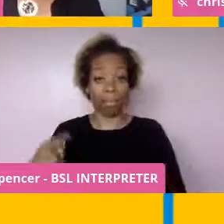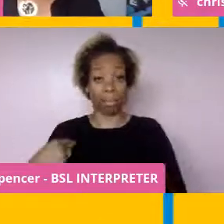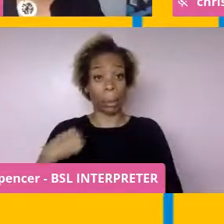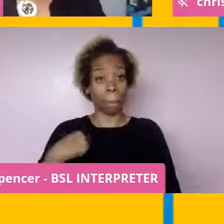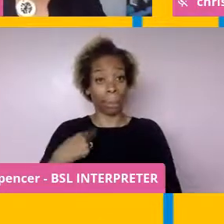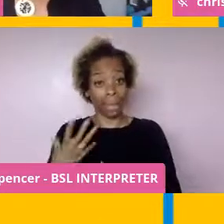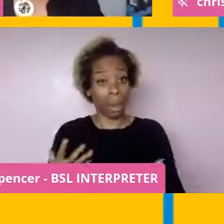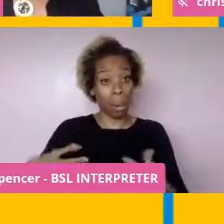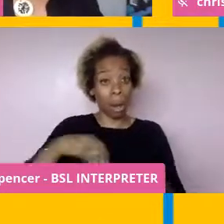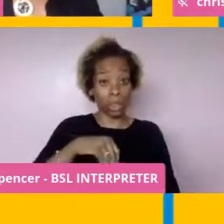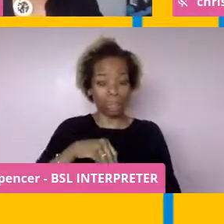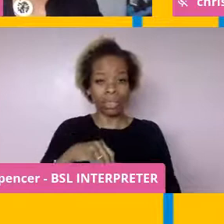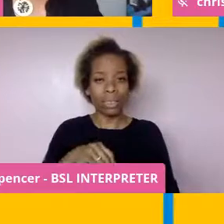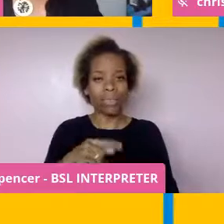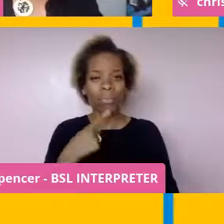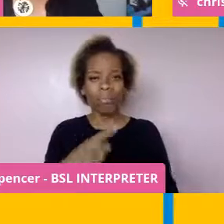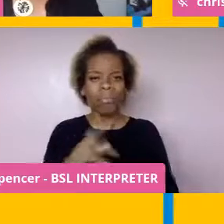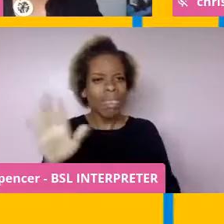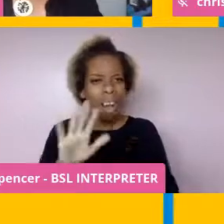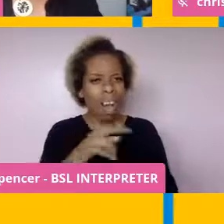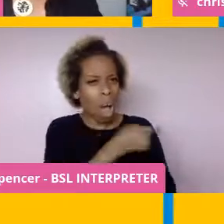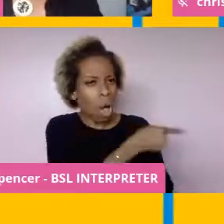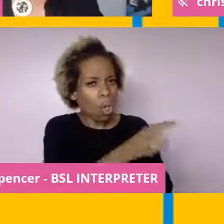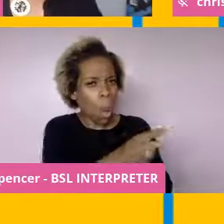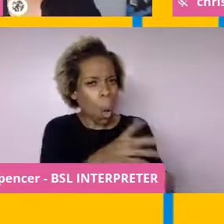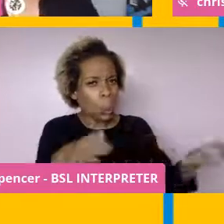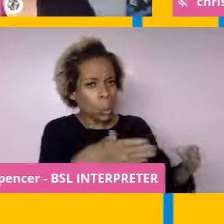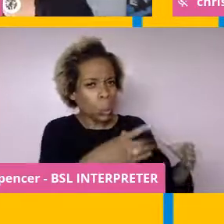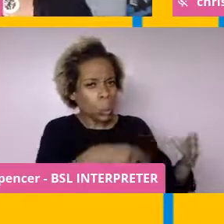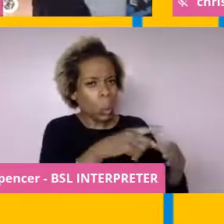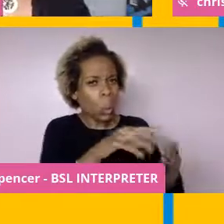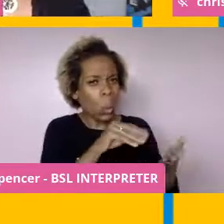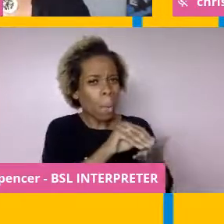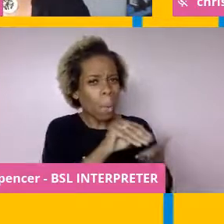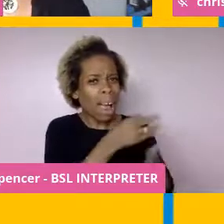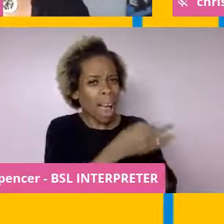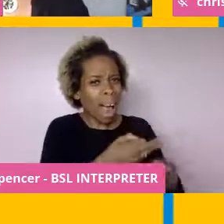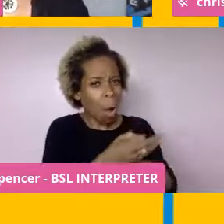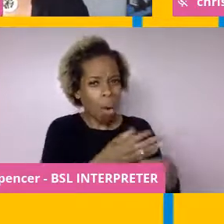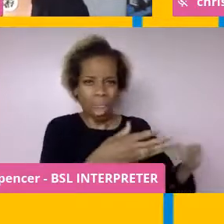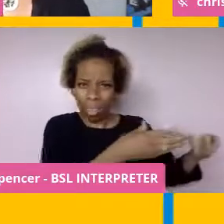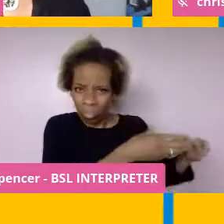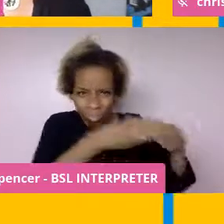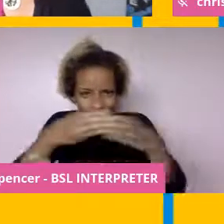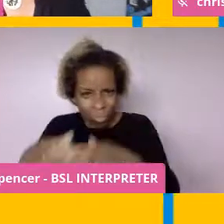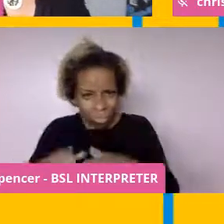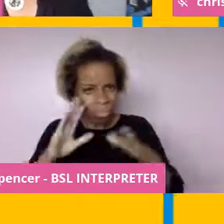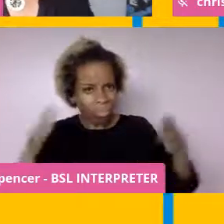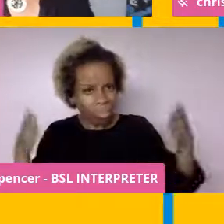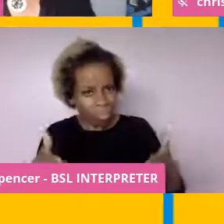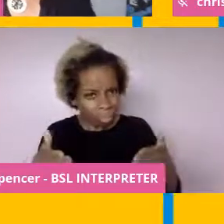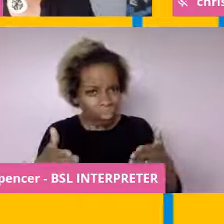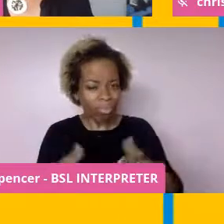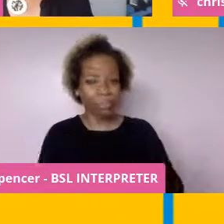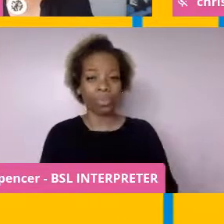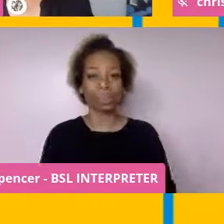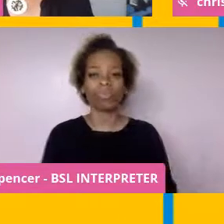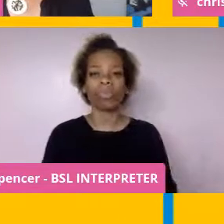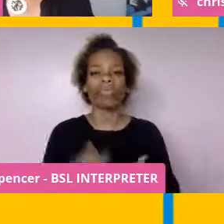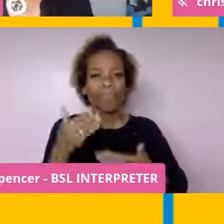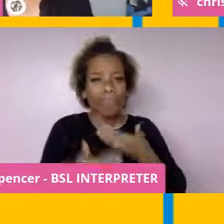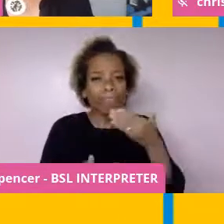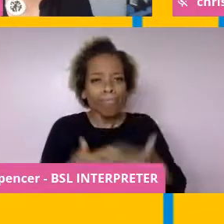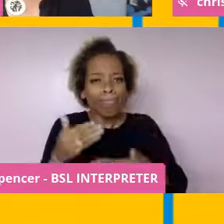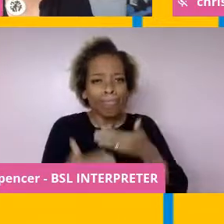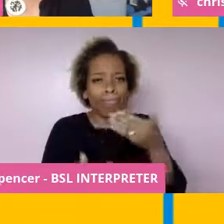that hourly paid staff were not forgotten. The anti-casualisation campaign had been bubbling along for